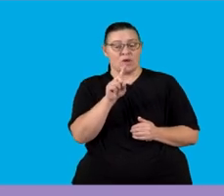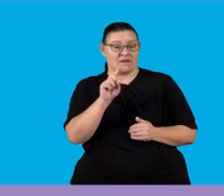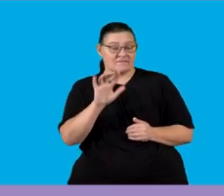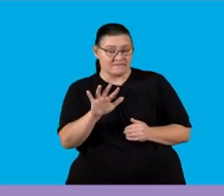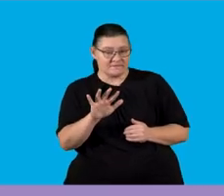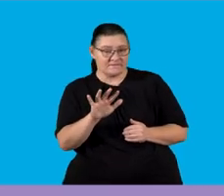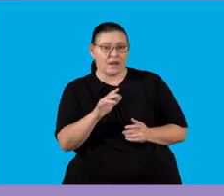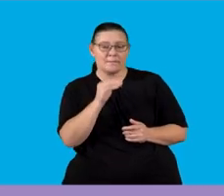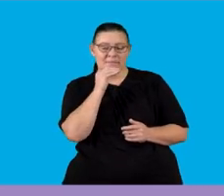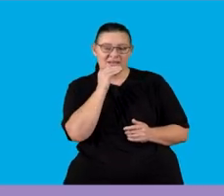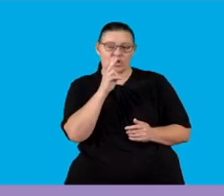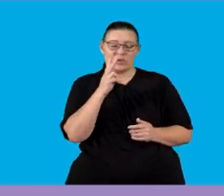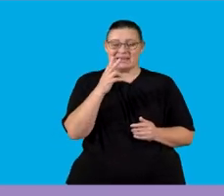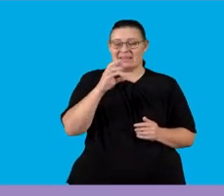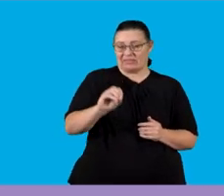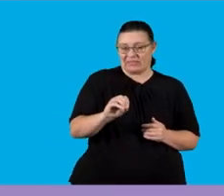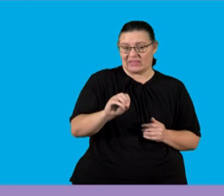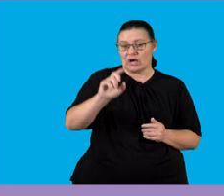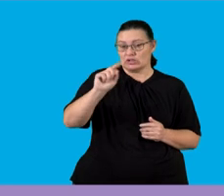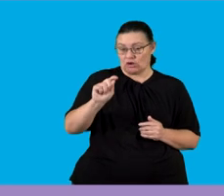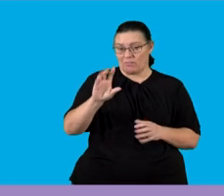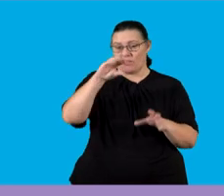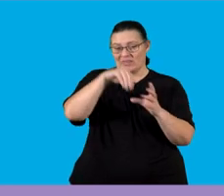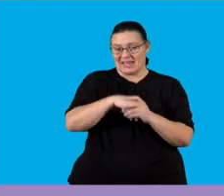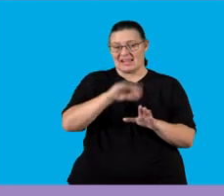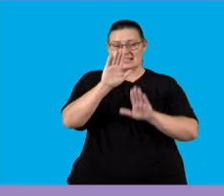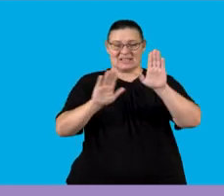considering the following a numeric pattern. Now when you see fractions,